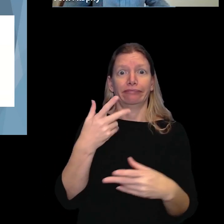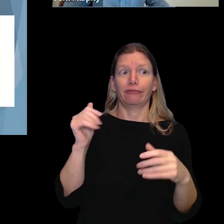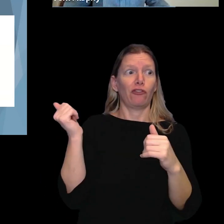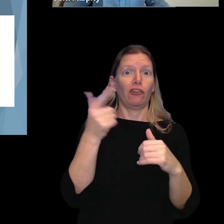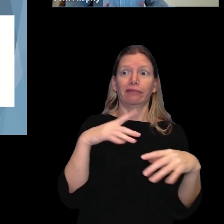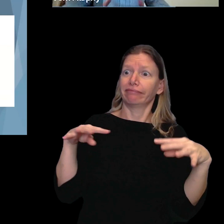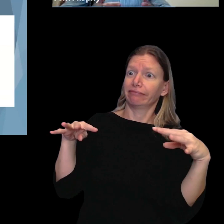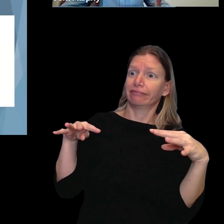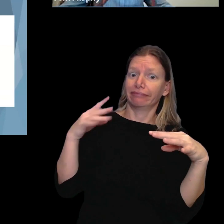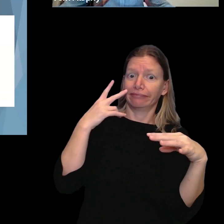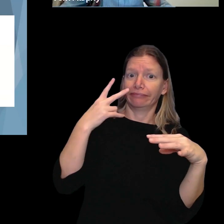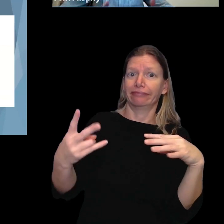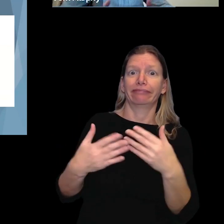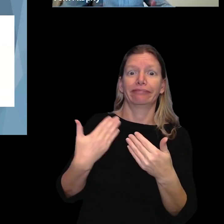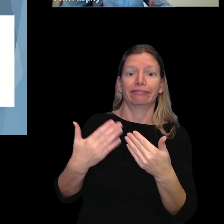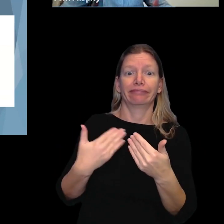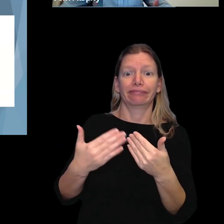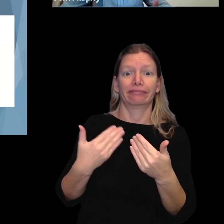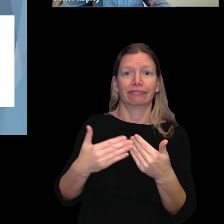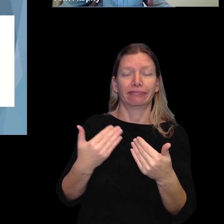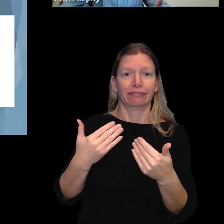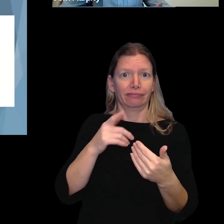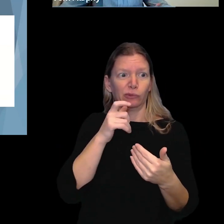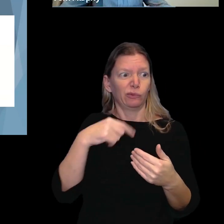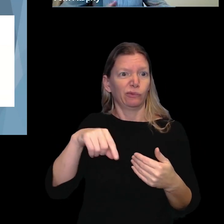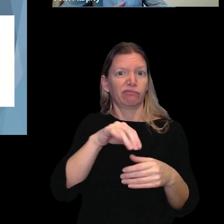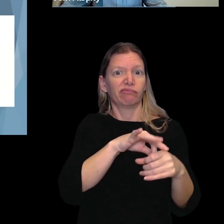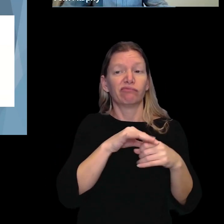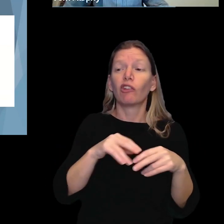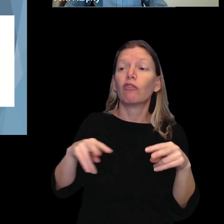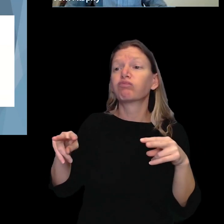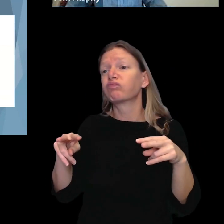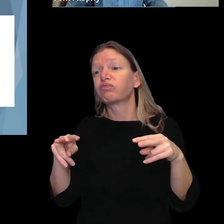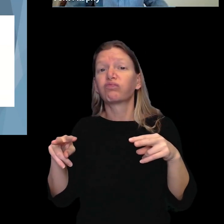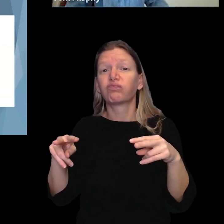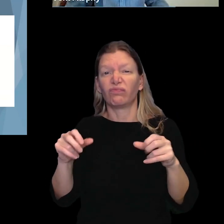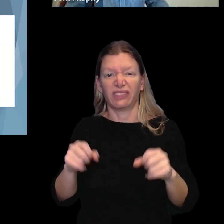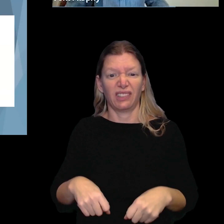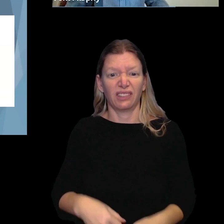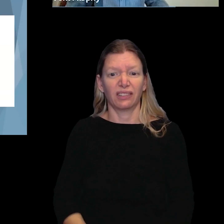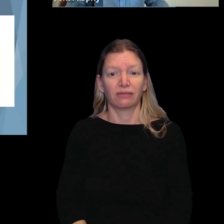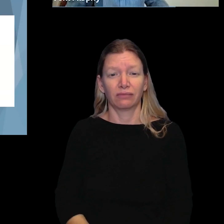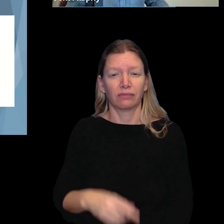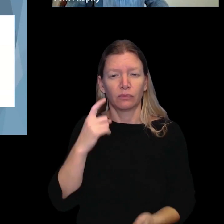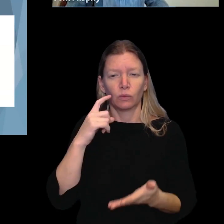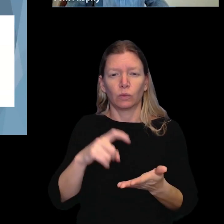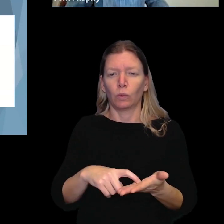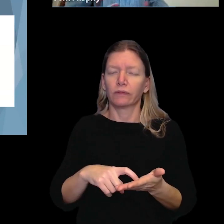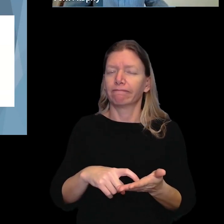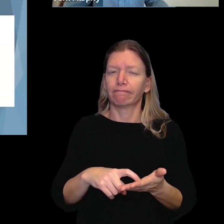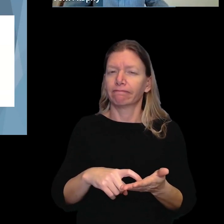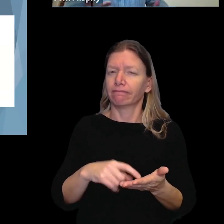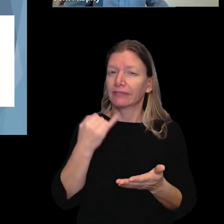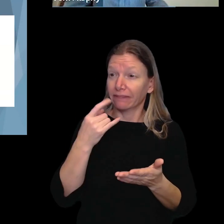the machine is set up in such a way that it can be easily seen by other people who are in the polling place. And